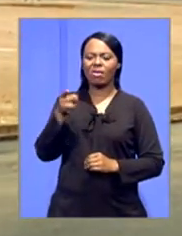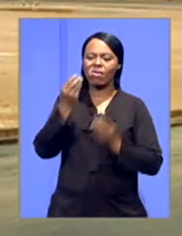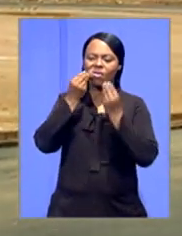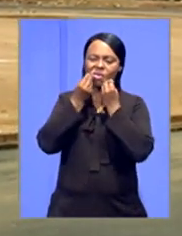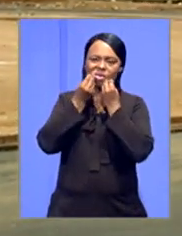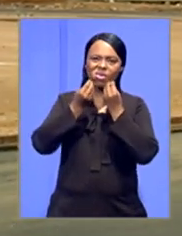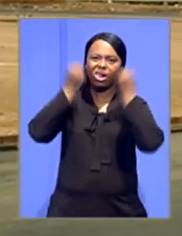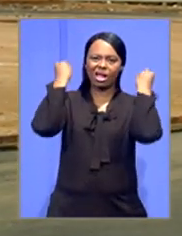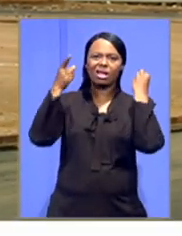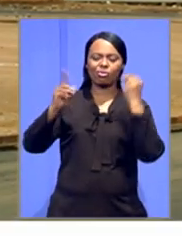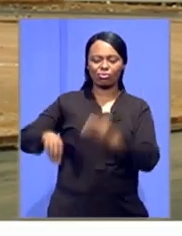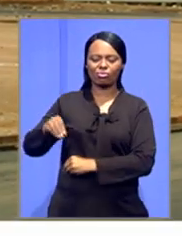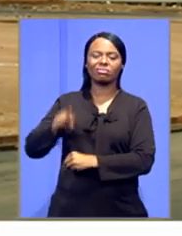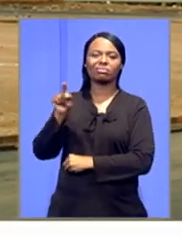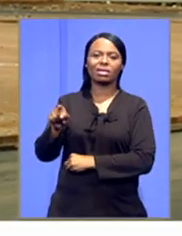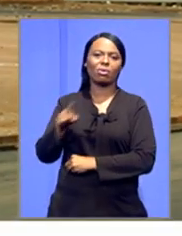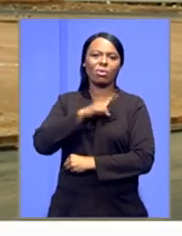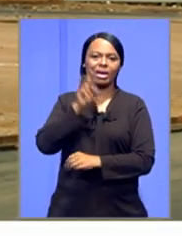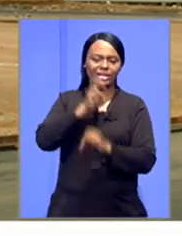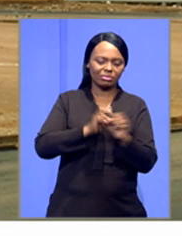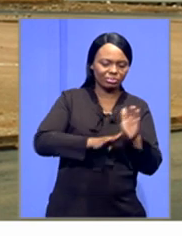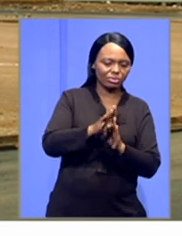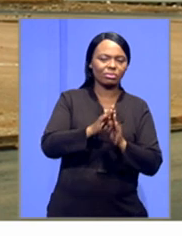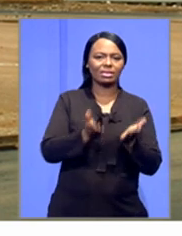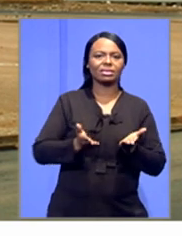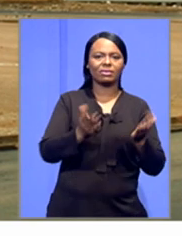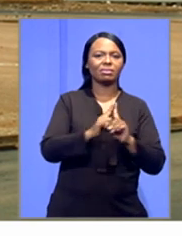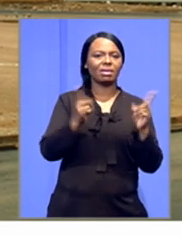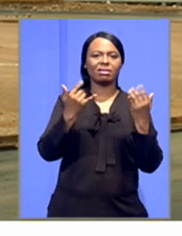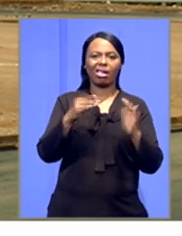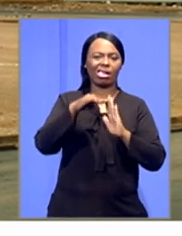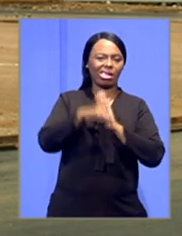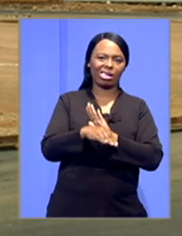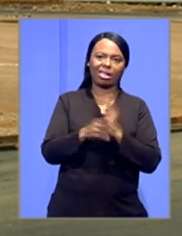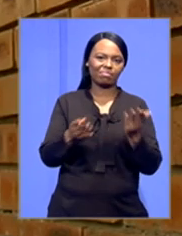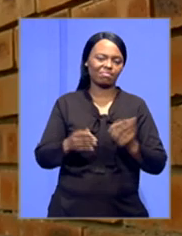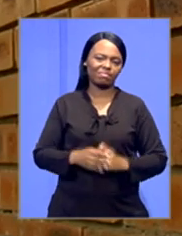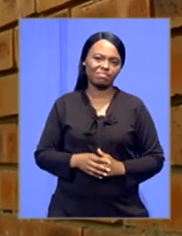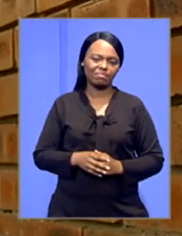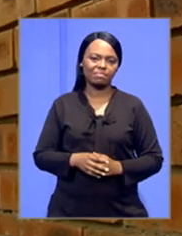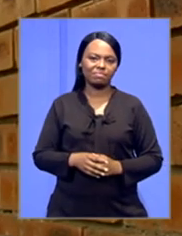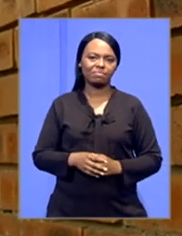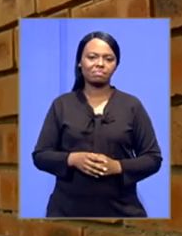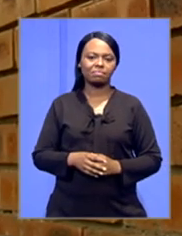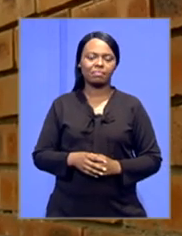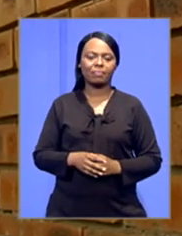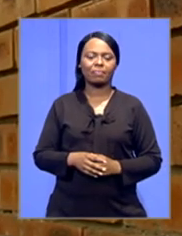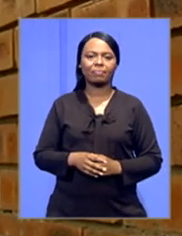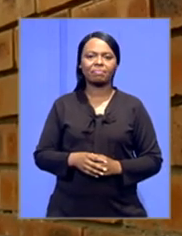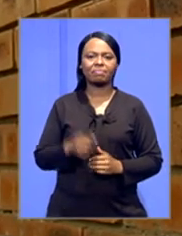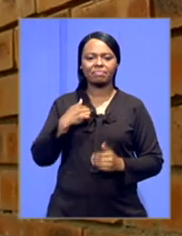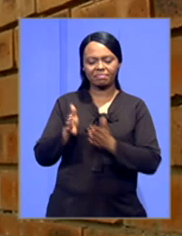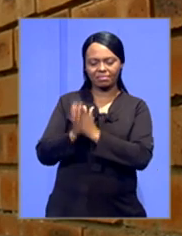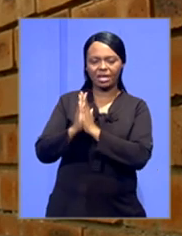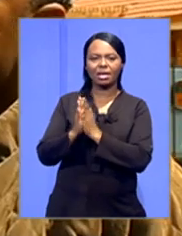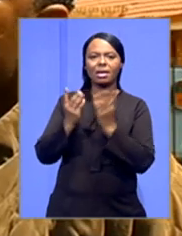ao a tshwanetseng go tlhabolola ditirelo mme ba re seemo sa matlotlo se putlame ka ntlha ya bonweenwee. Kome kana re ipiletse gape go ba batlisitse